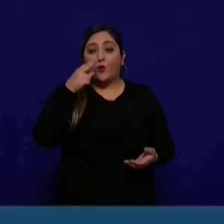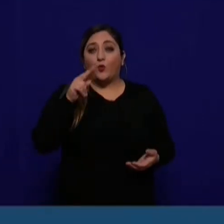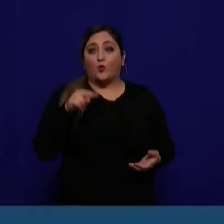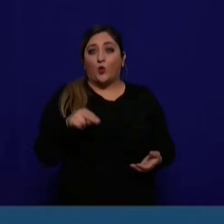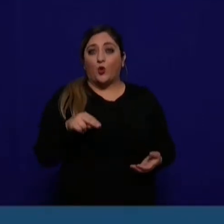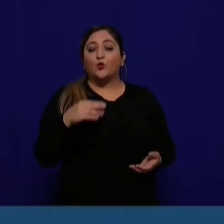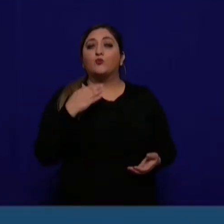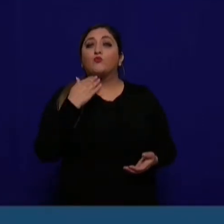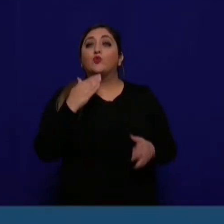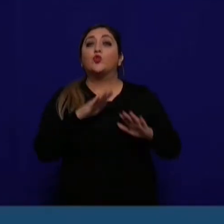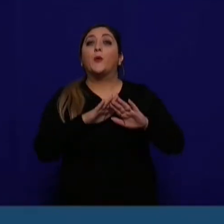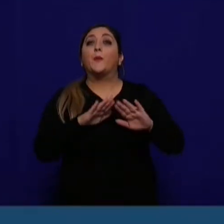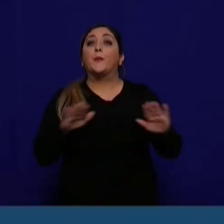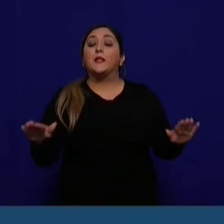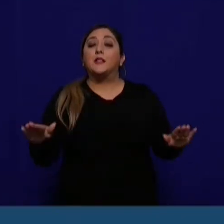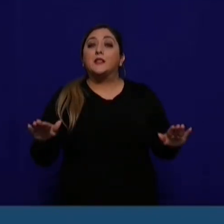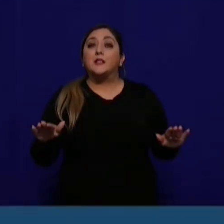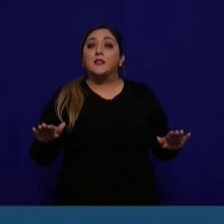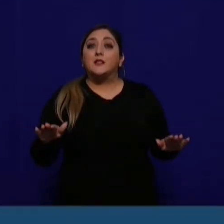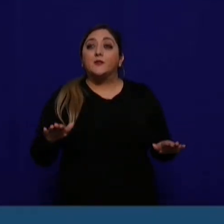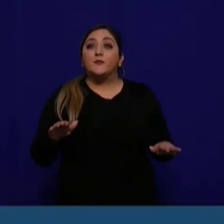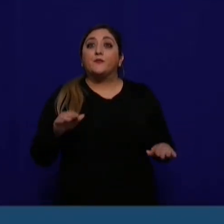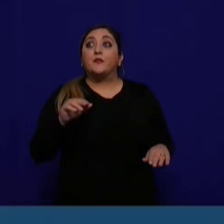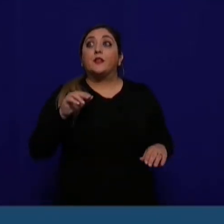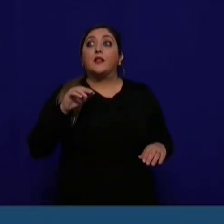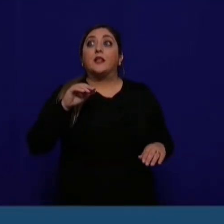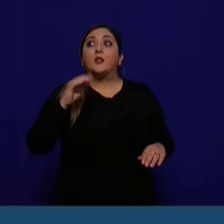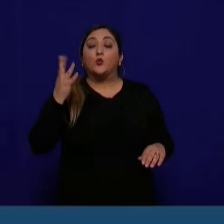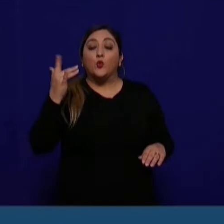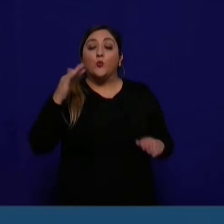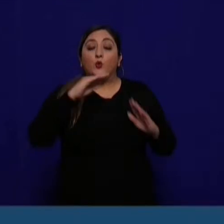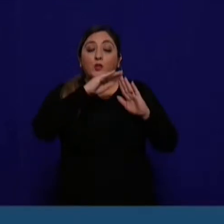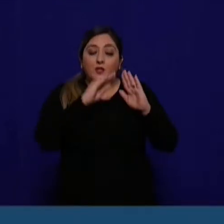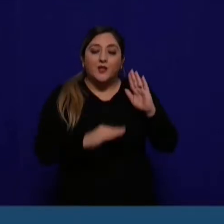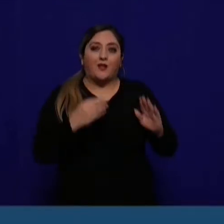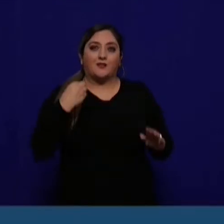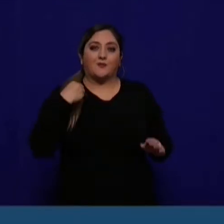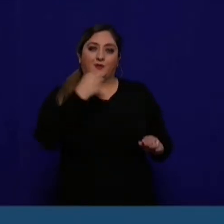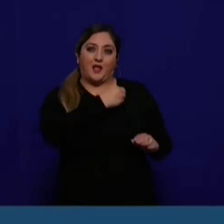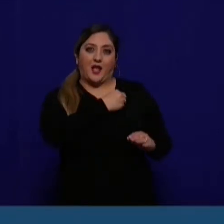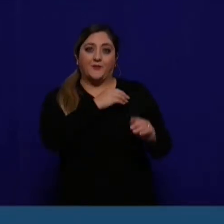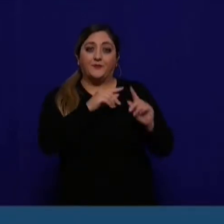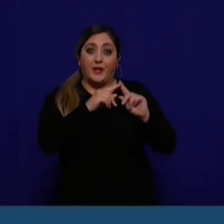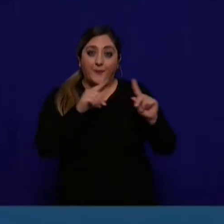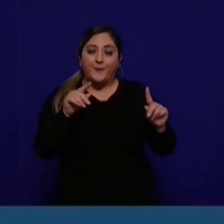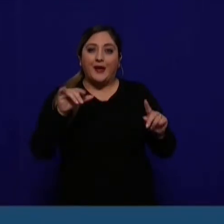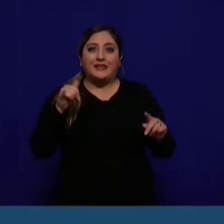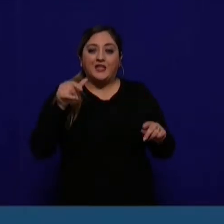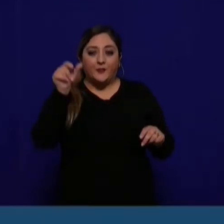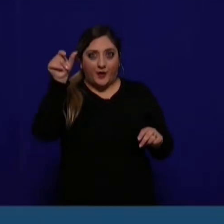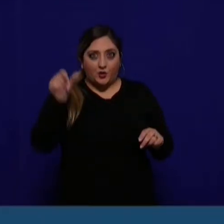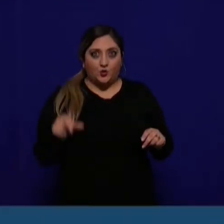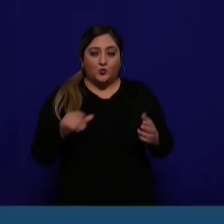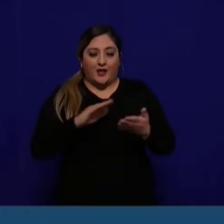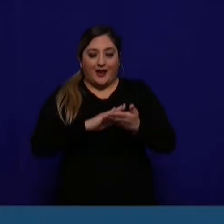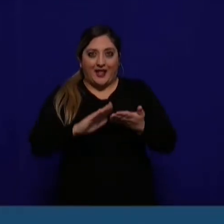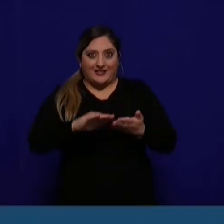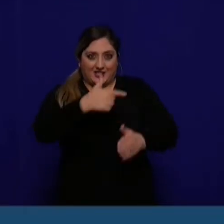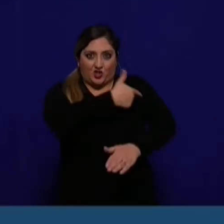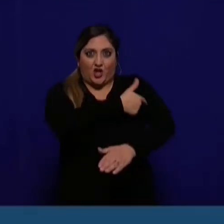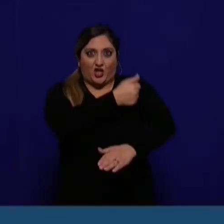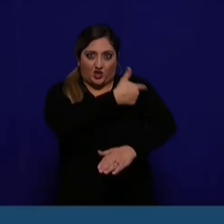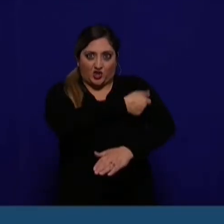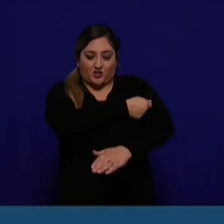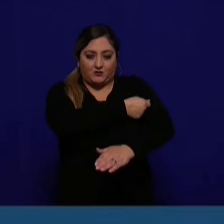fuq il-persuni li ma jidħlux l-isptar, imma anke fuq persuni li jekk dawn anke ħadu il-vaccines